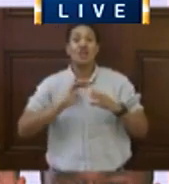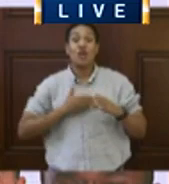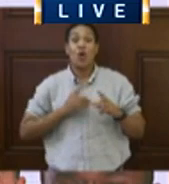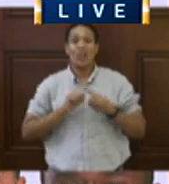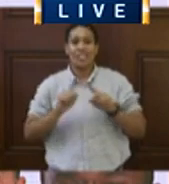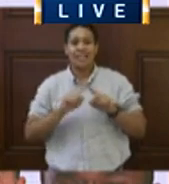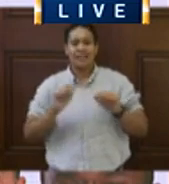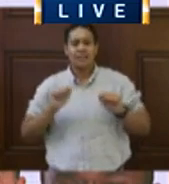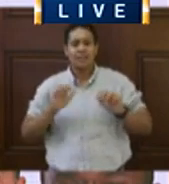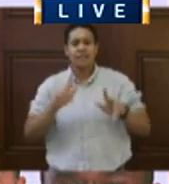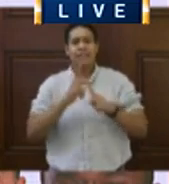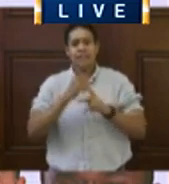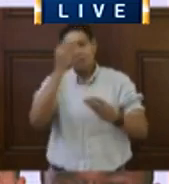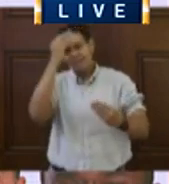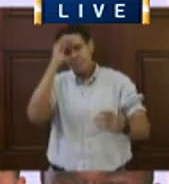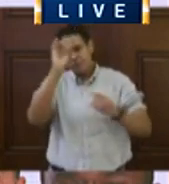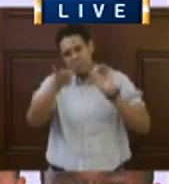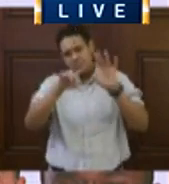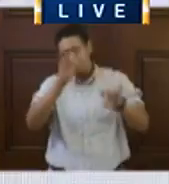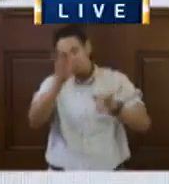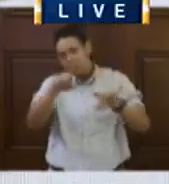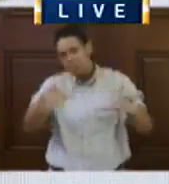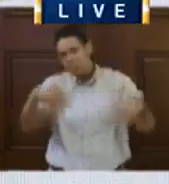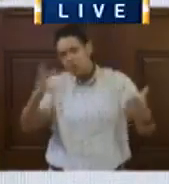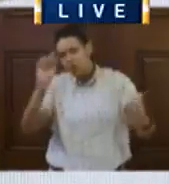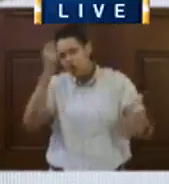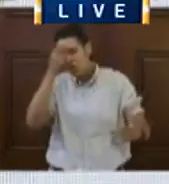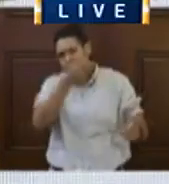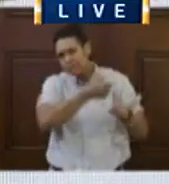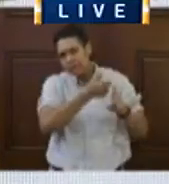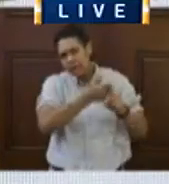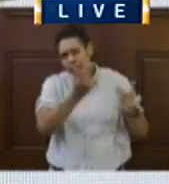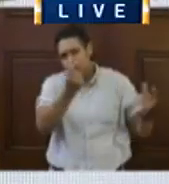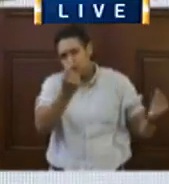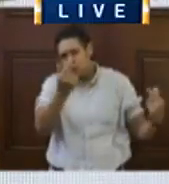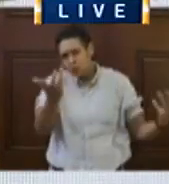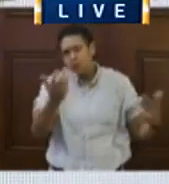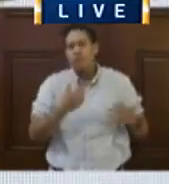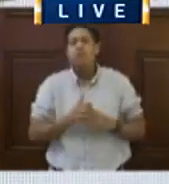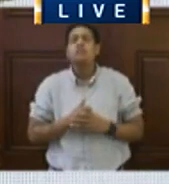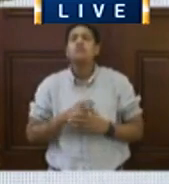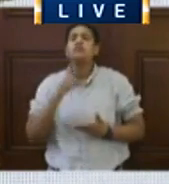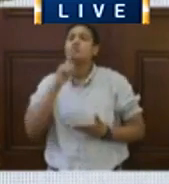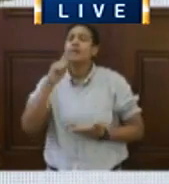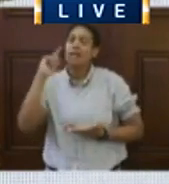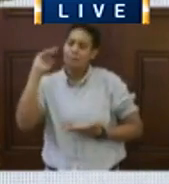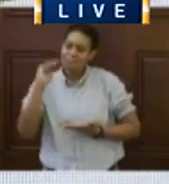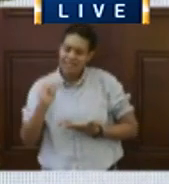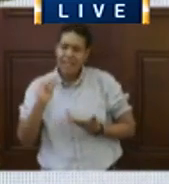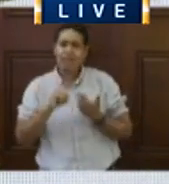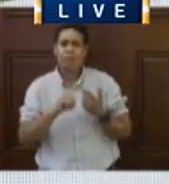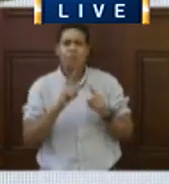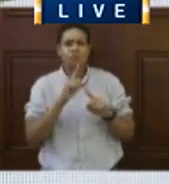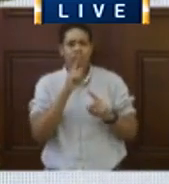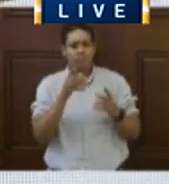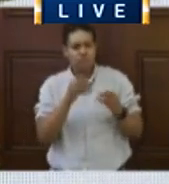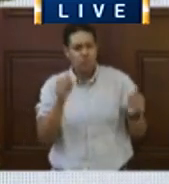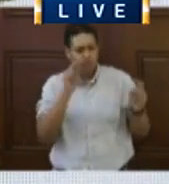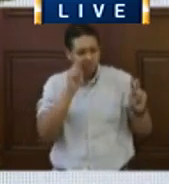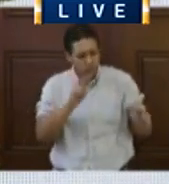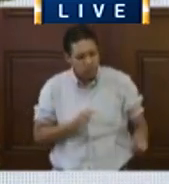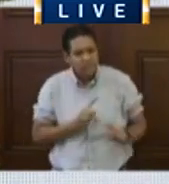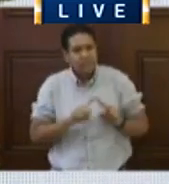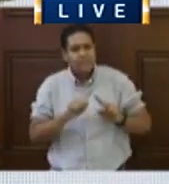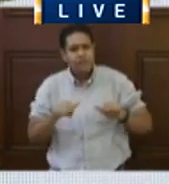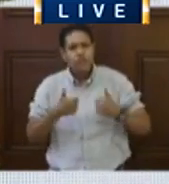keeping you informed about what the government is doing to mitigate and to address the challenges